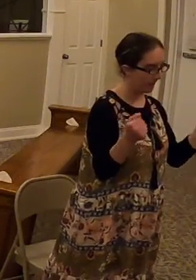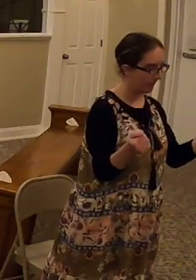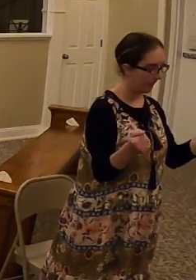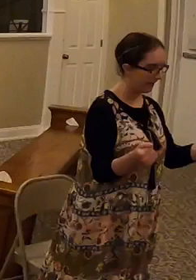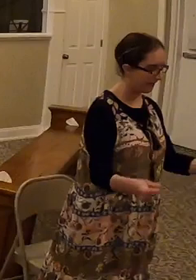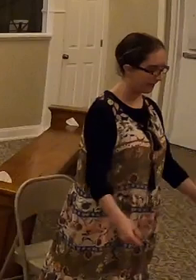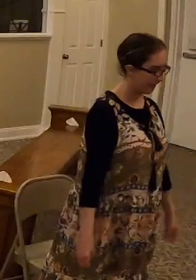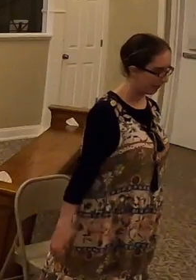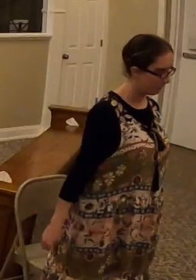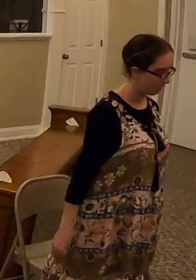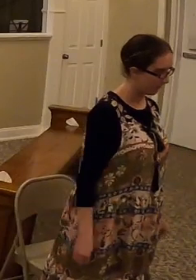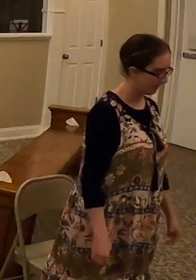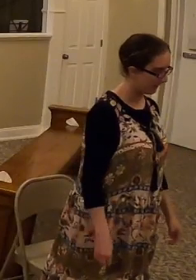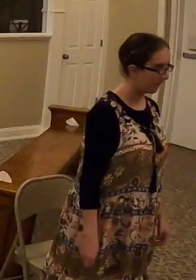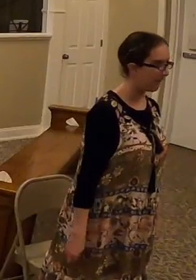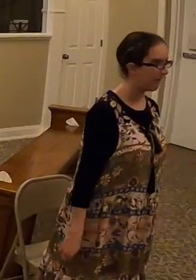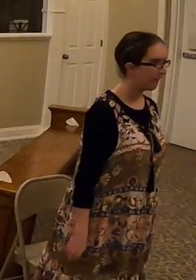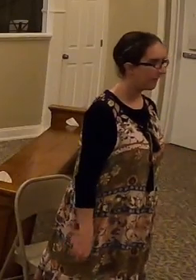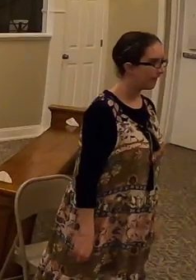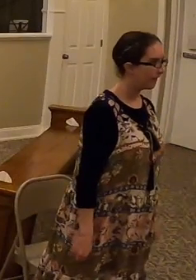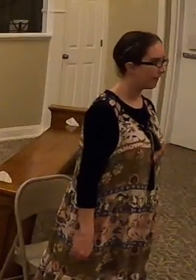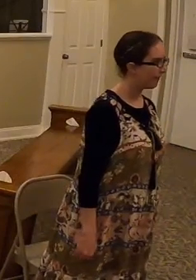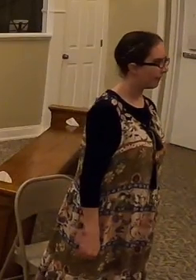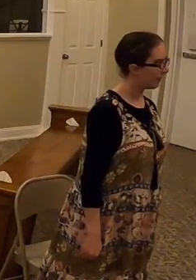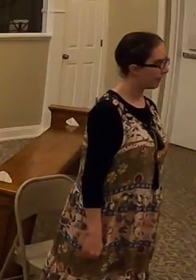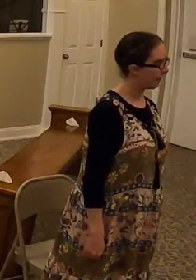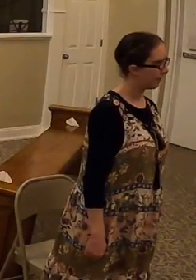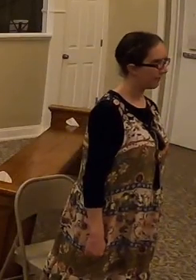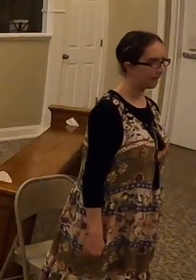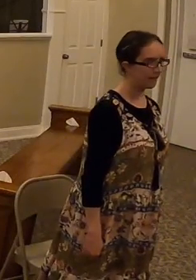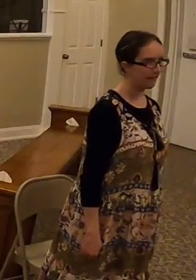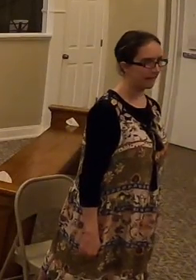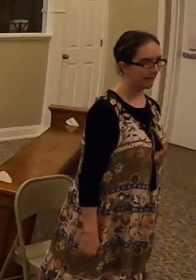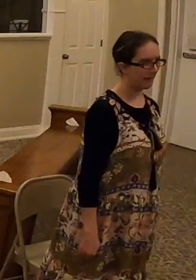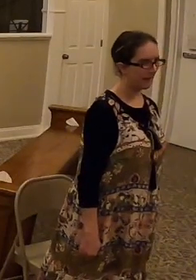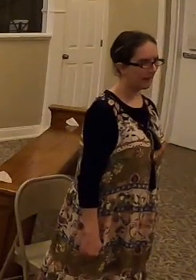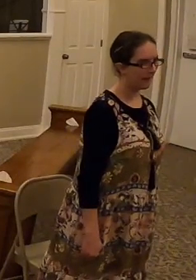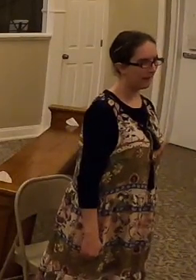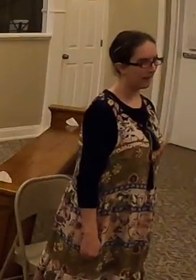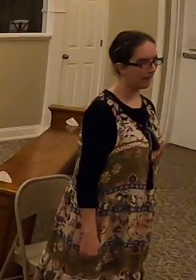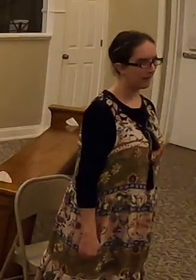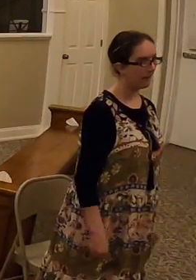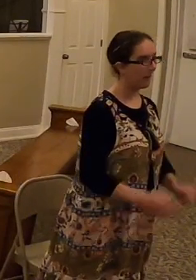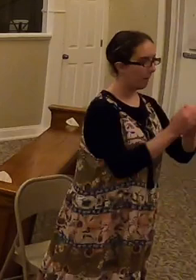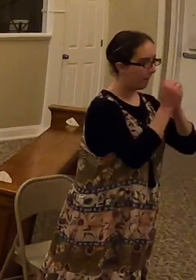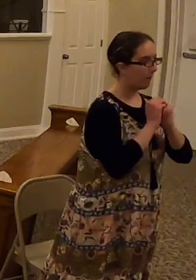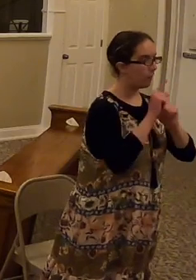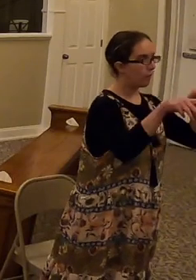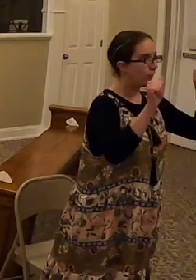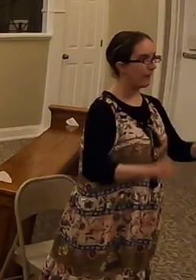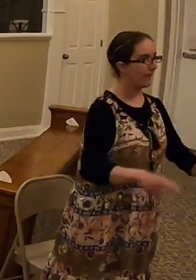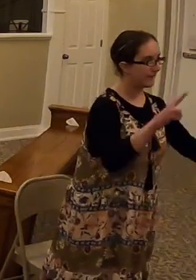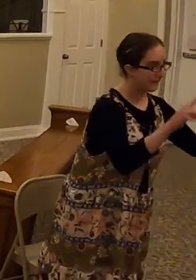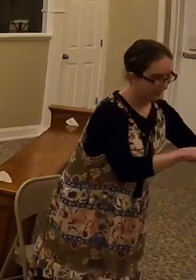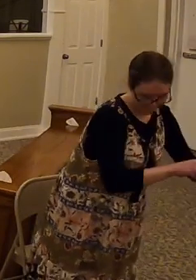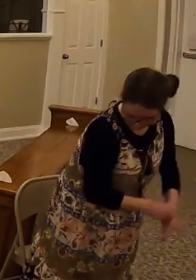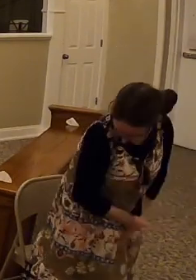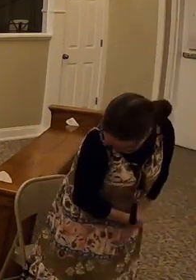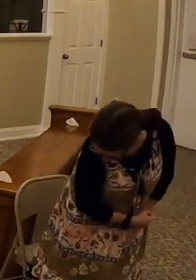You glory. I give You honor. I give You praise, Lord. I thank You, oh God. Amen. You can be seated.